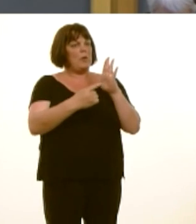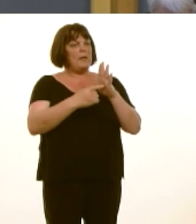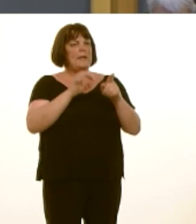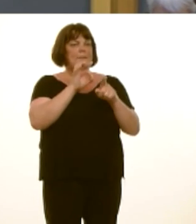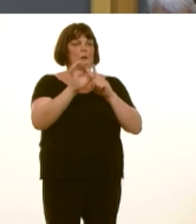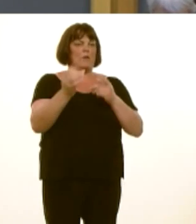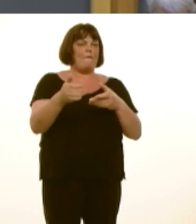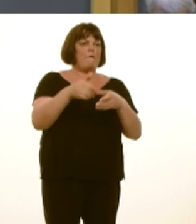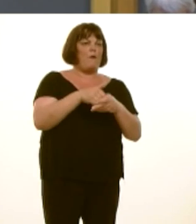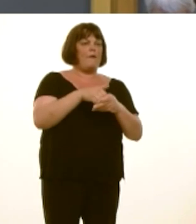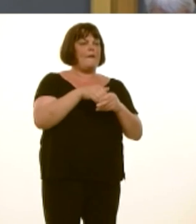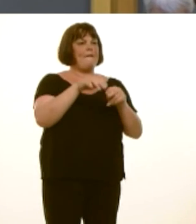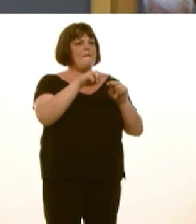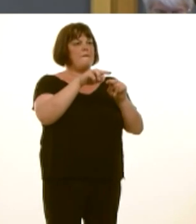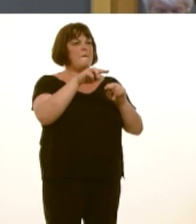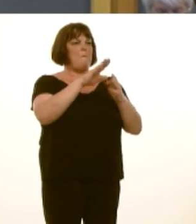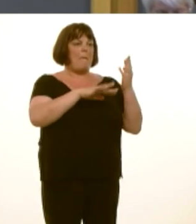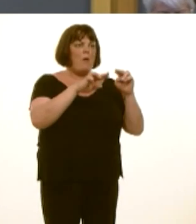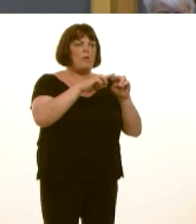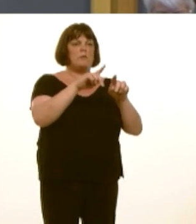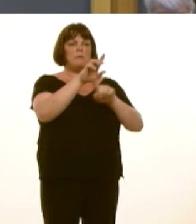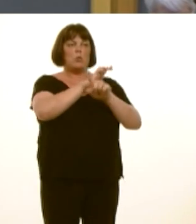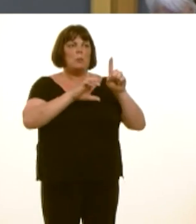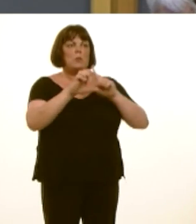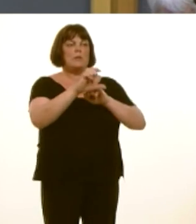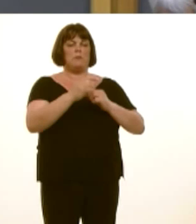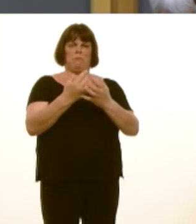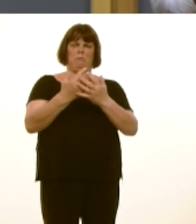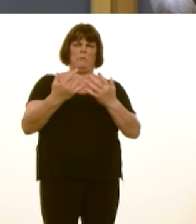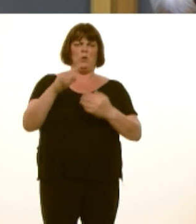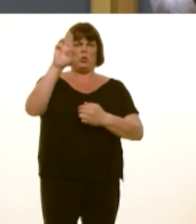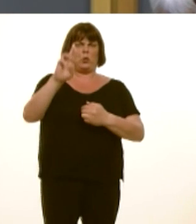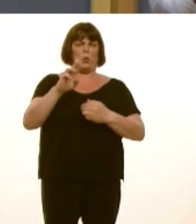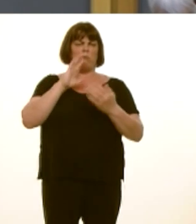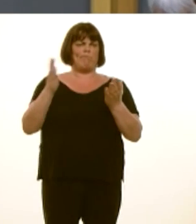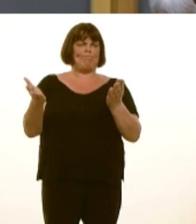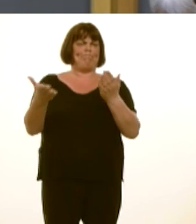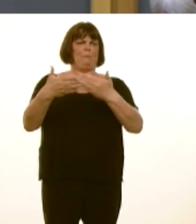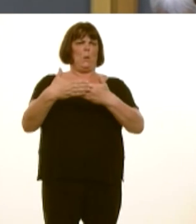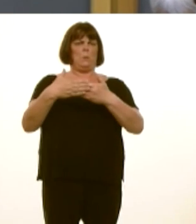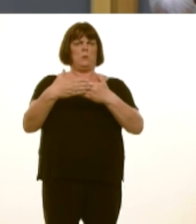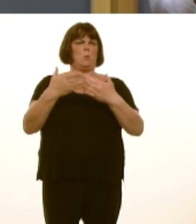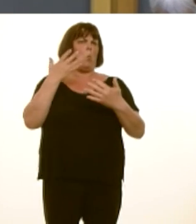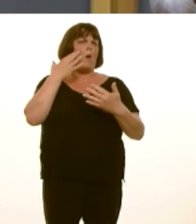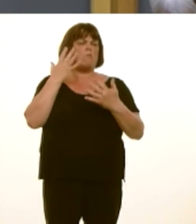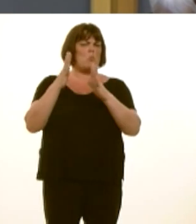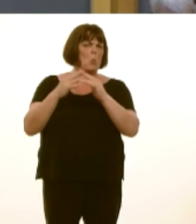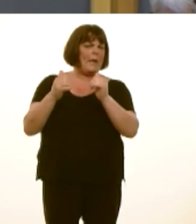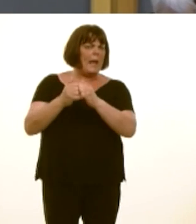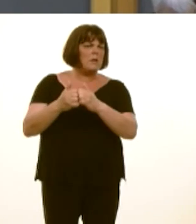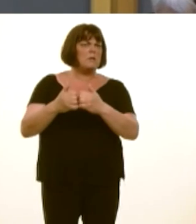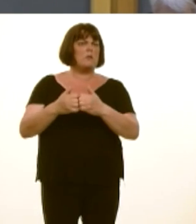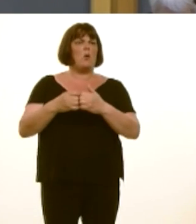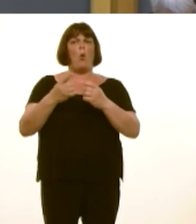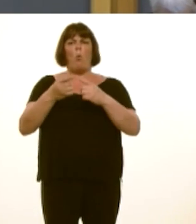with parents and communities? And far too many of our schools are still closed at weekends,